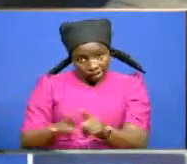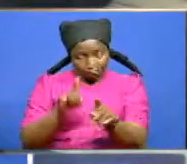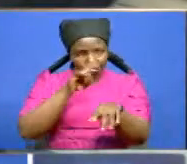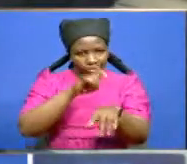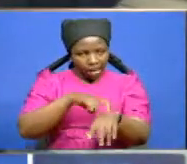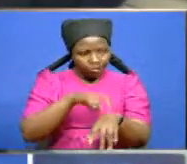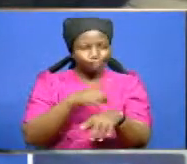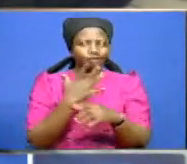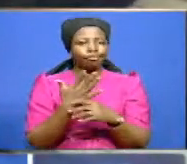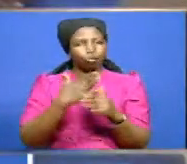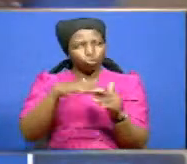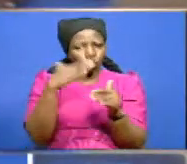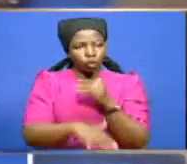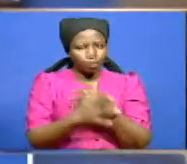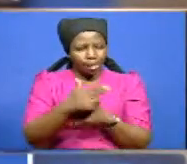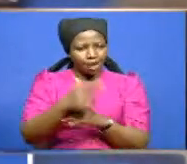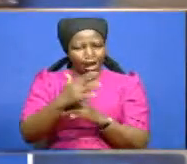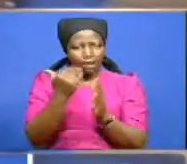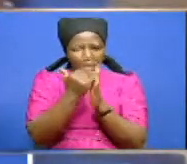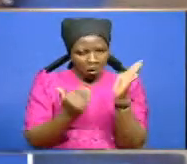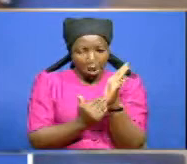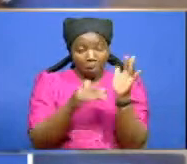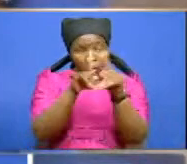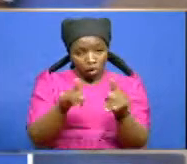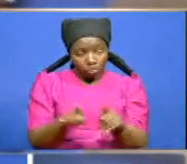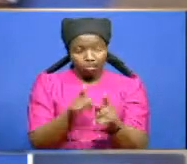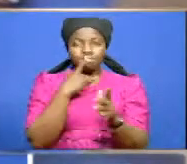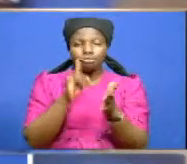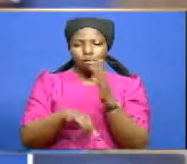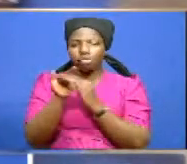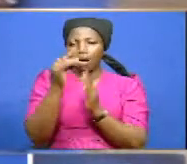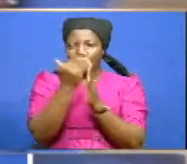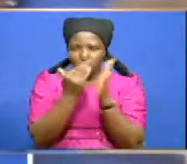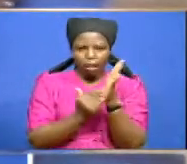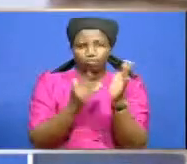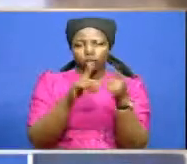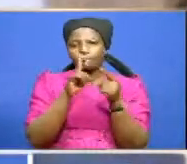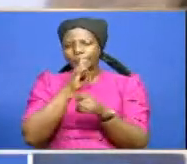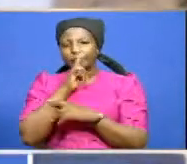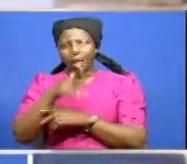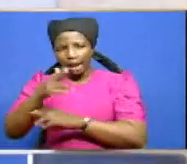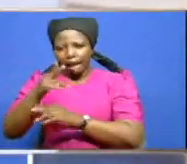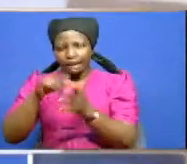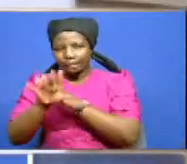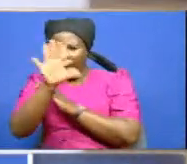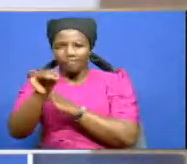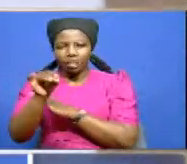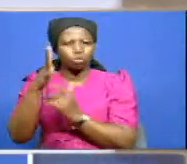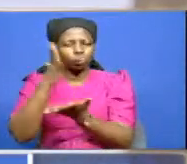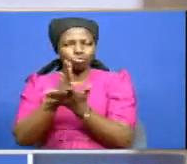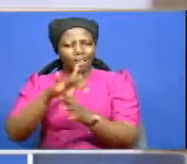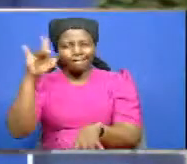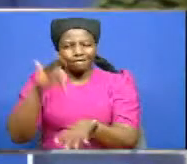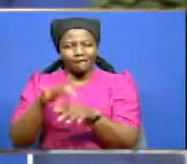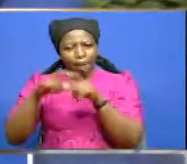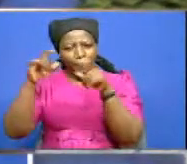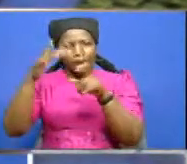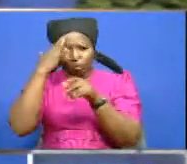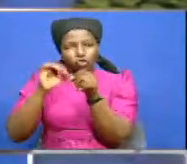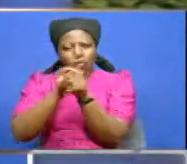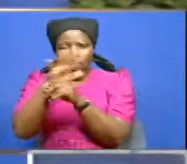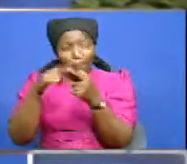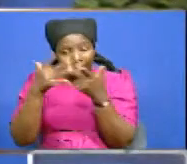the Guns initiative. The envoy said the initiative to silence guns in Africa was greatly affected by COVID-19,